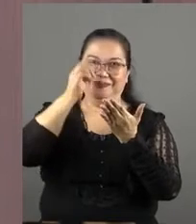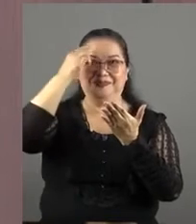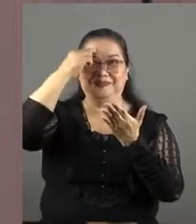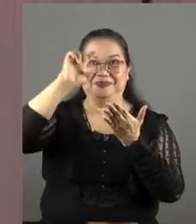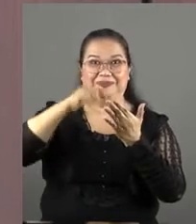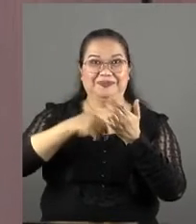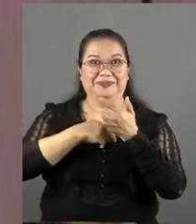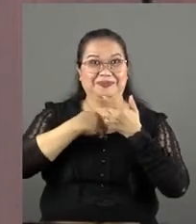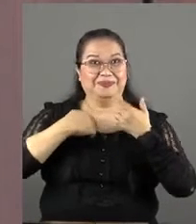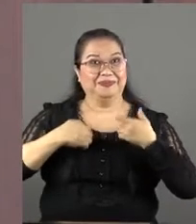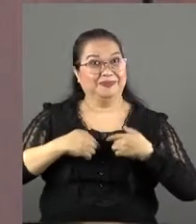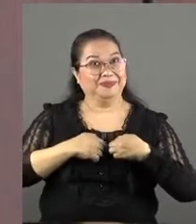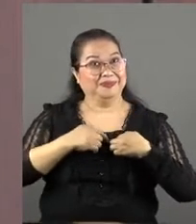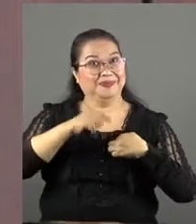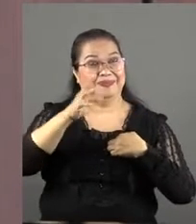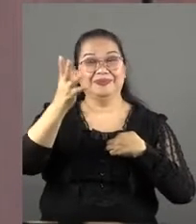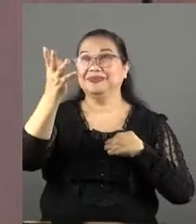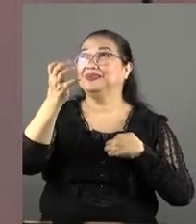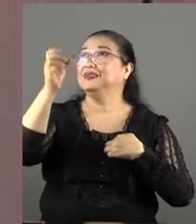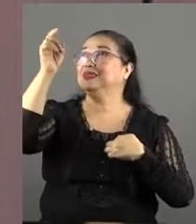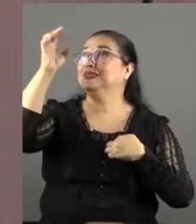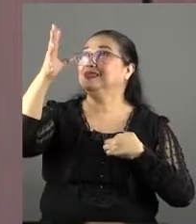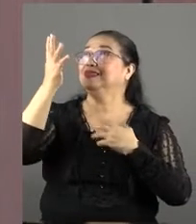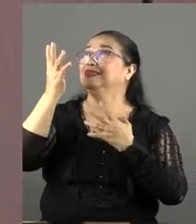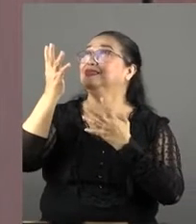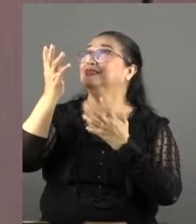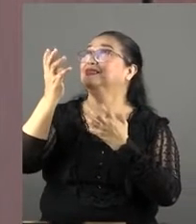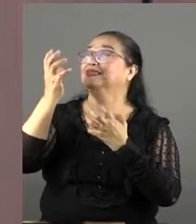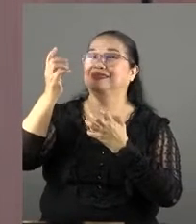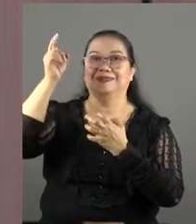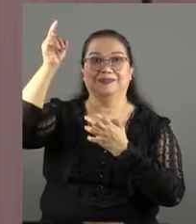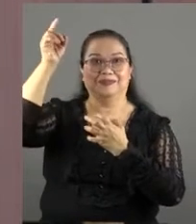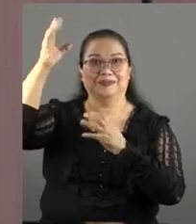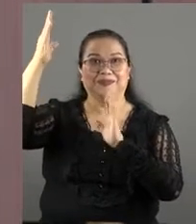a heart that's hungry for Him, you're in front